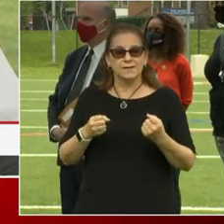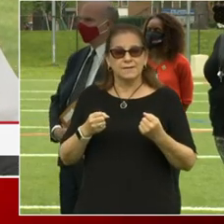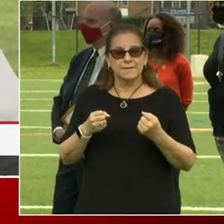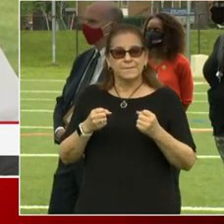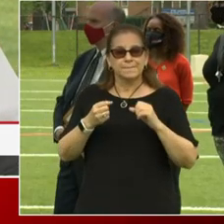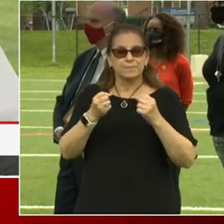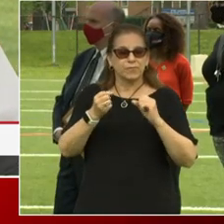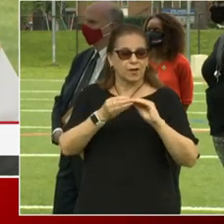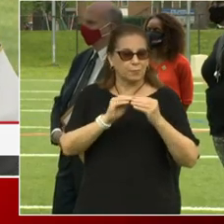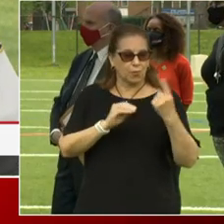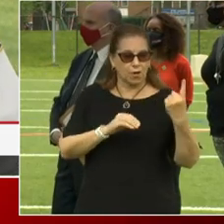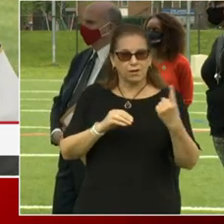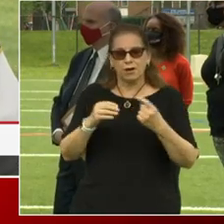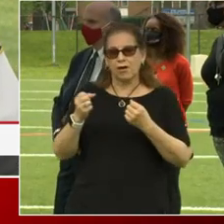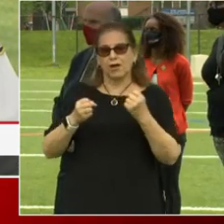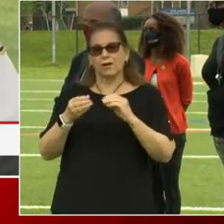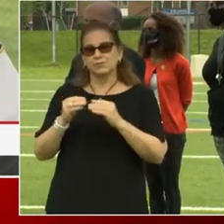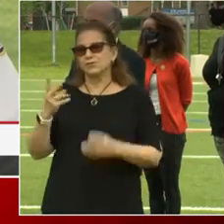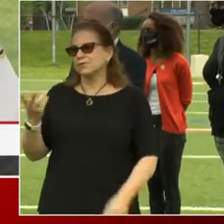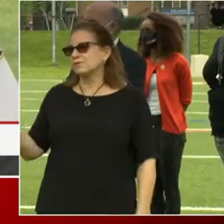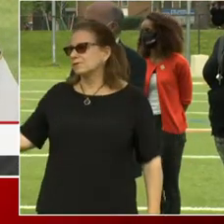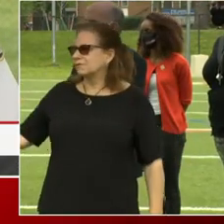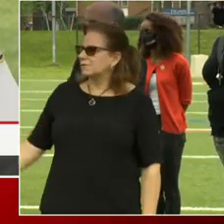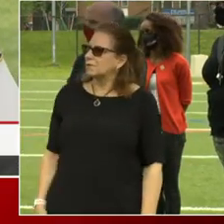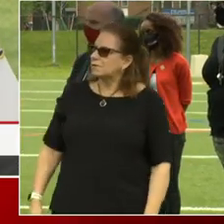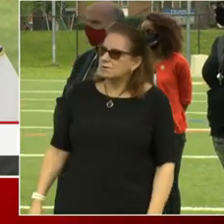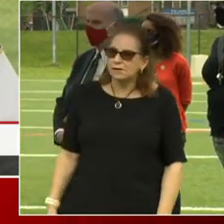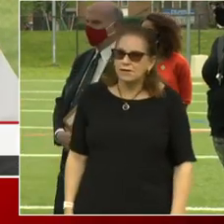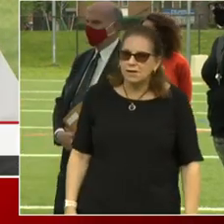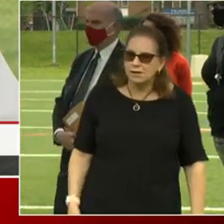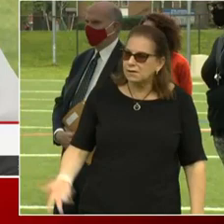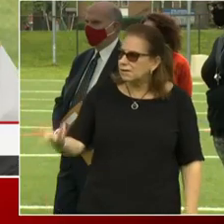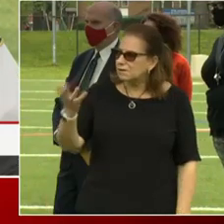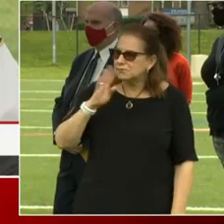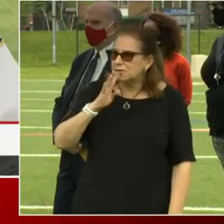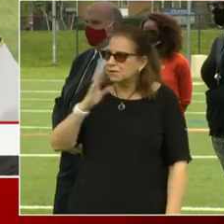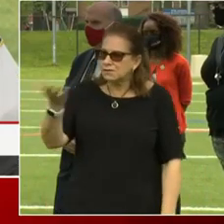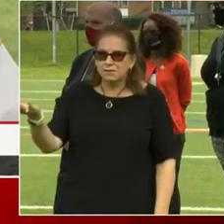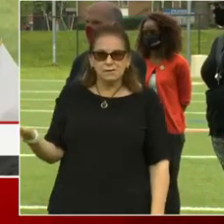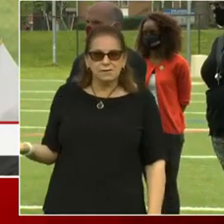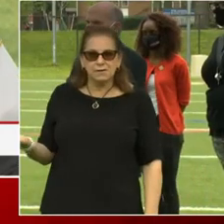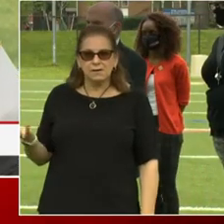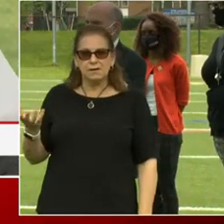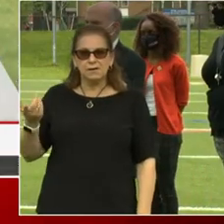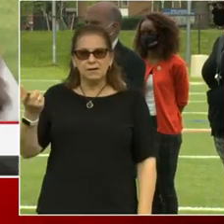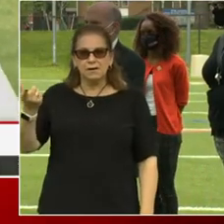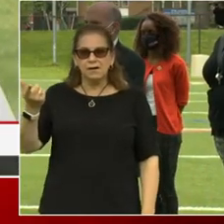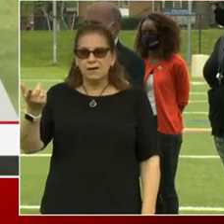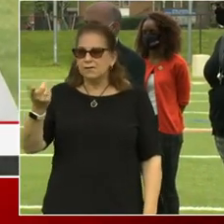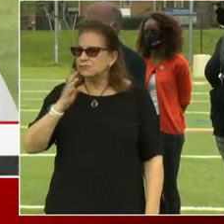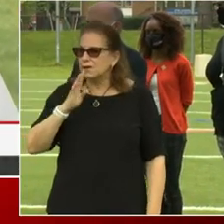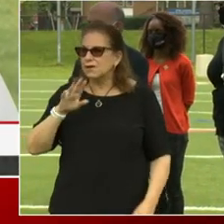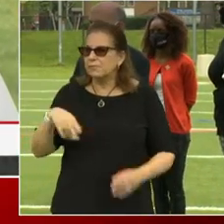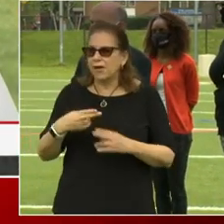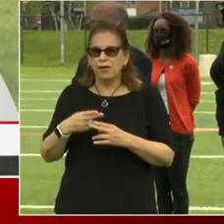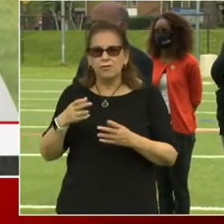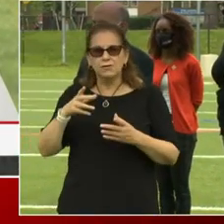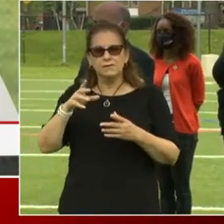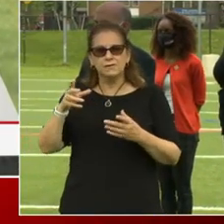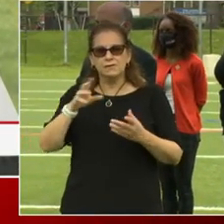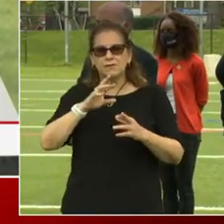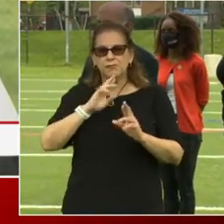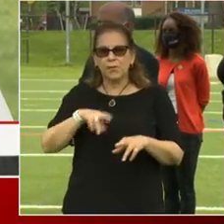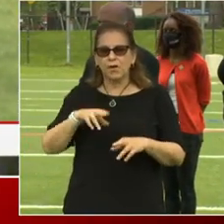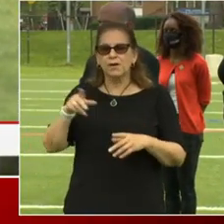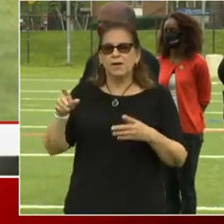2? Well, what are you categorizing this car one, car two? Well, you categorize him in the incident report. Right. The car on the outside on the left who turned in